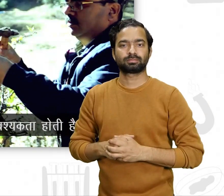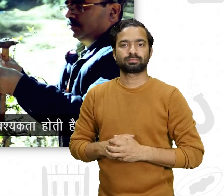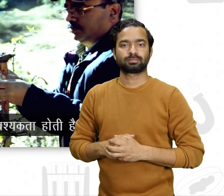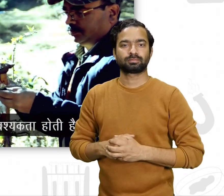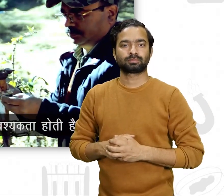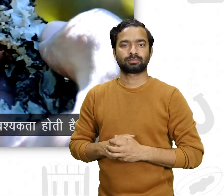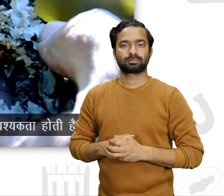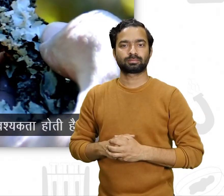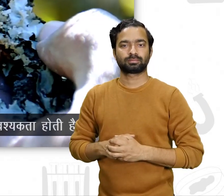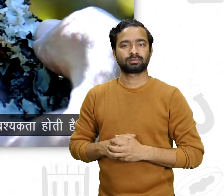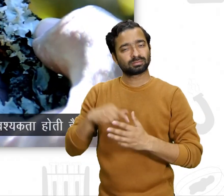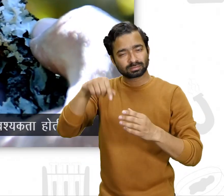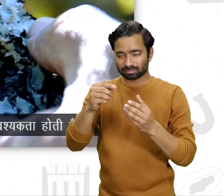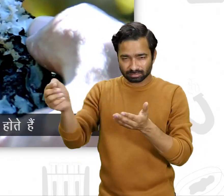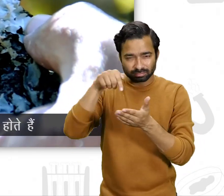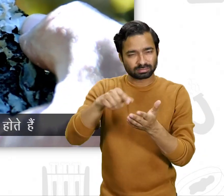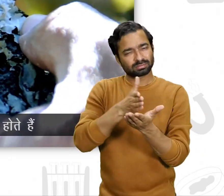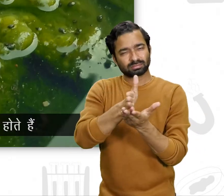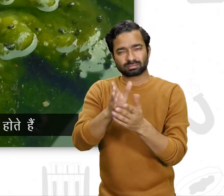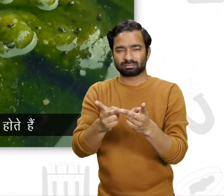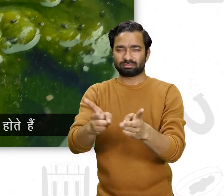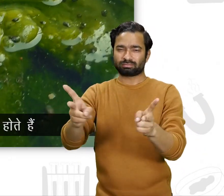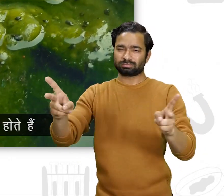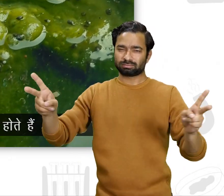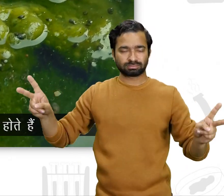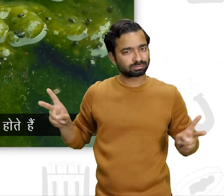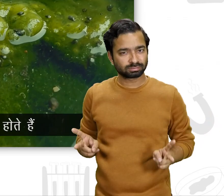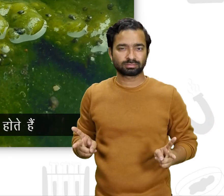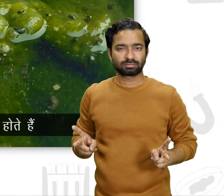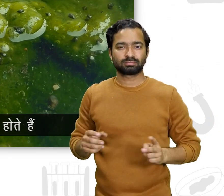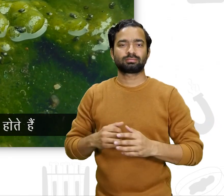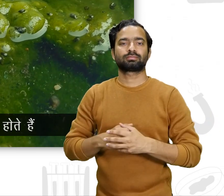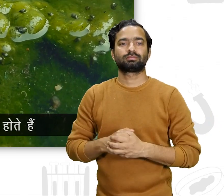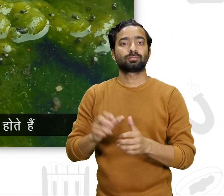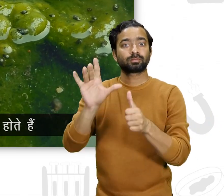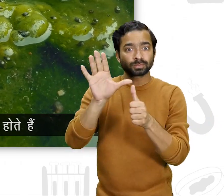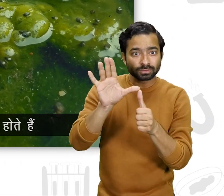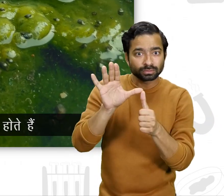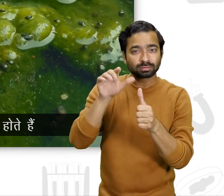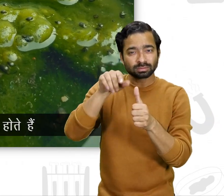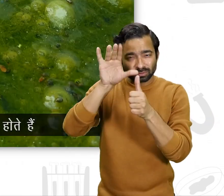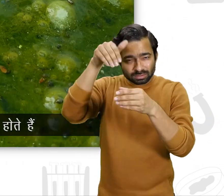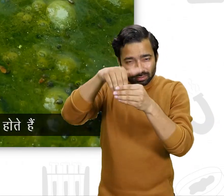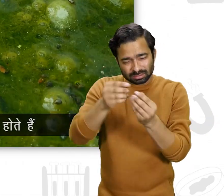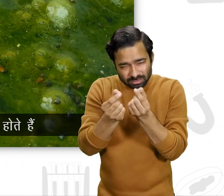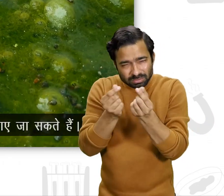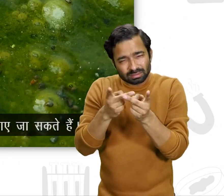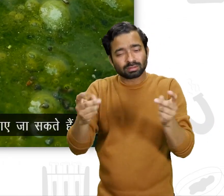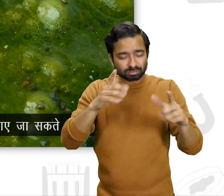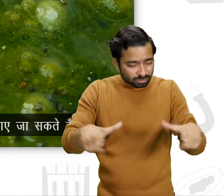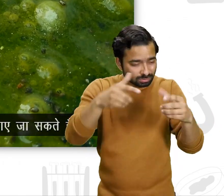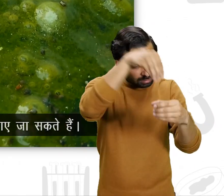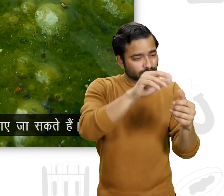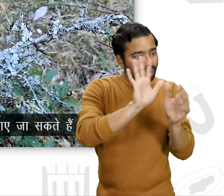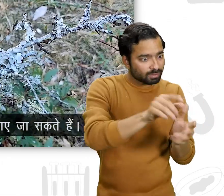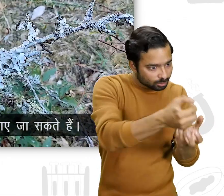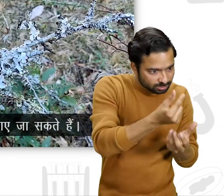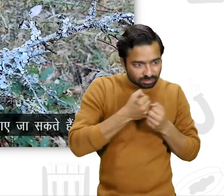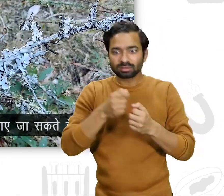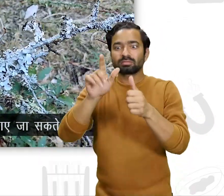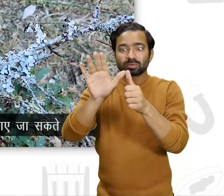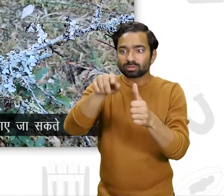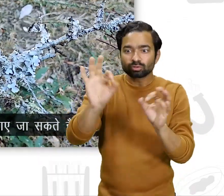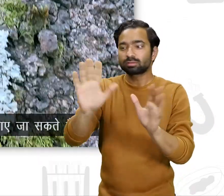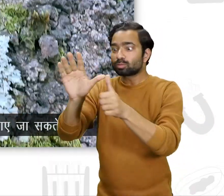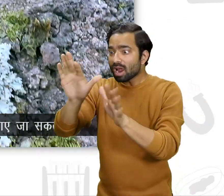survey and sampling methods. Algae are mostly aquatic microorganisms, while lichens can